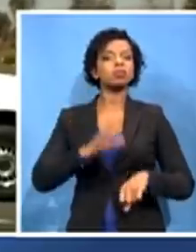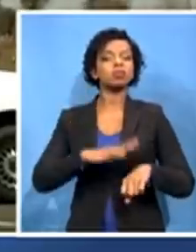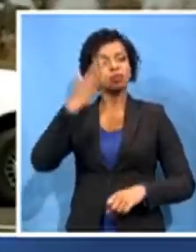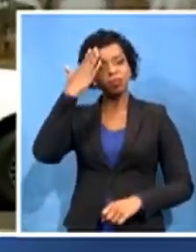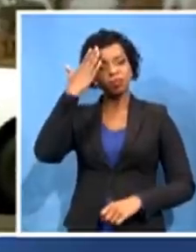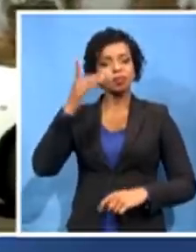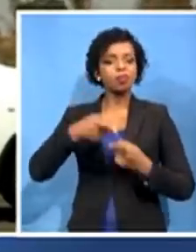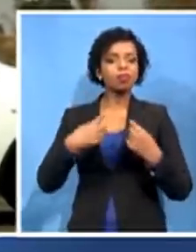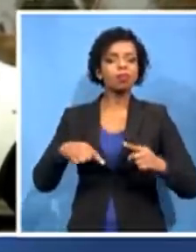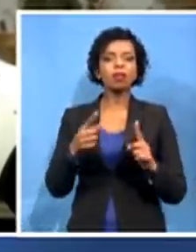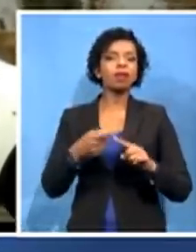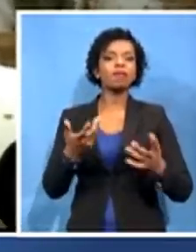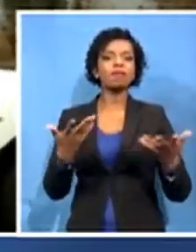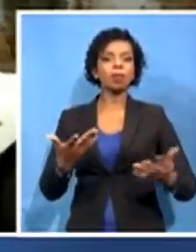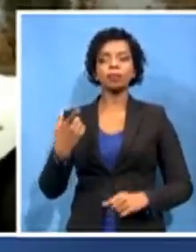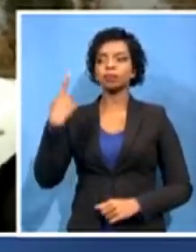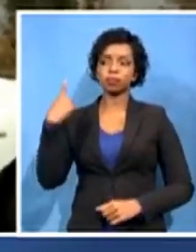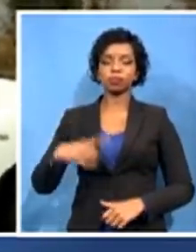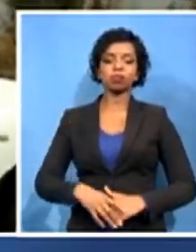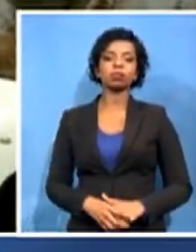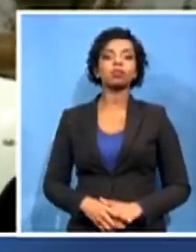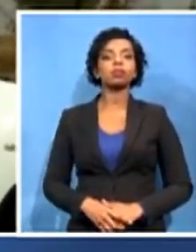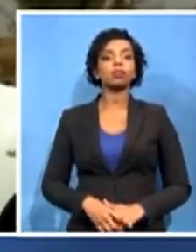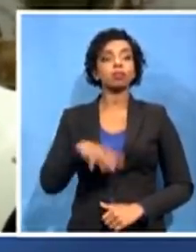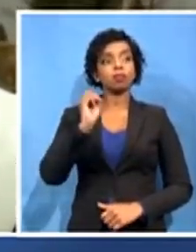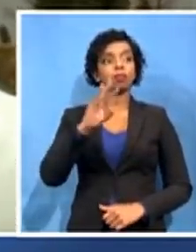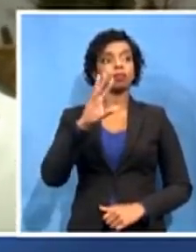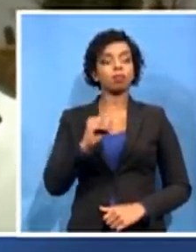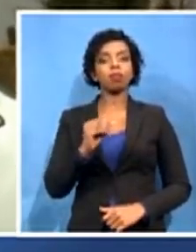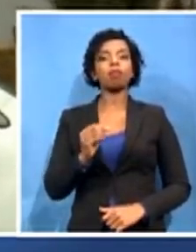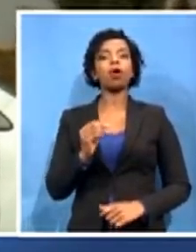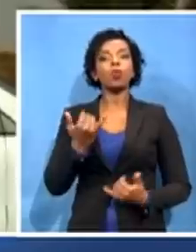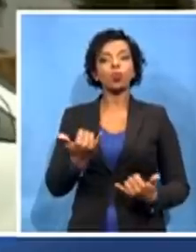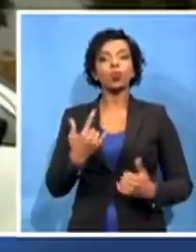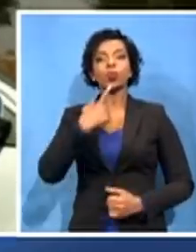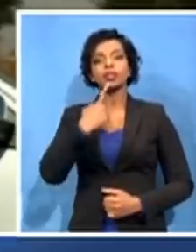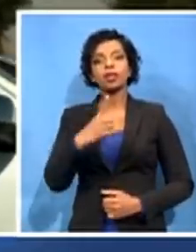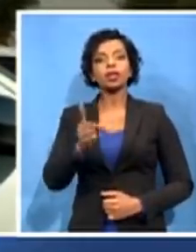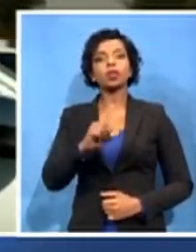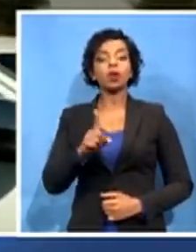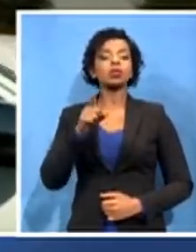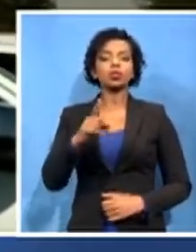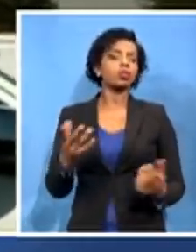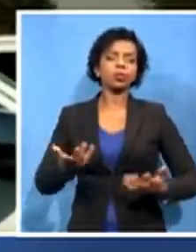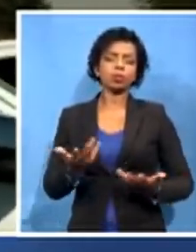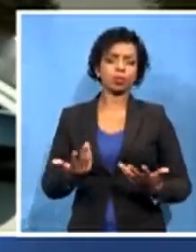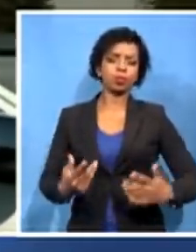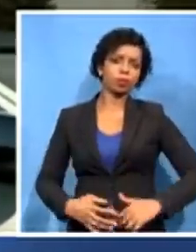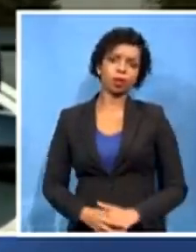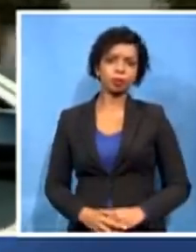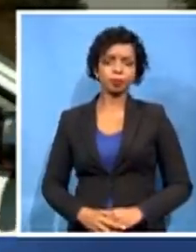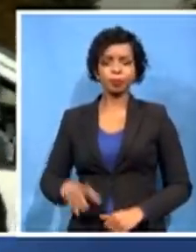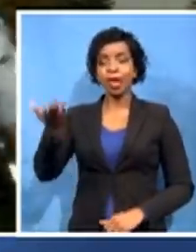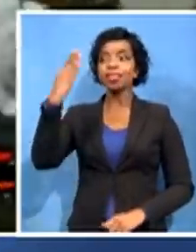Unolika. When we were building branches on the ground, Unolika. This Nachalete